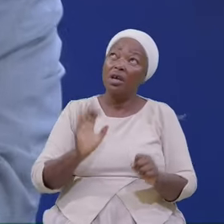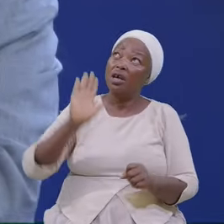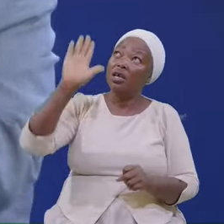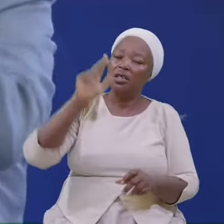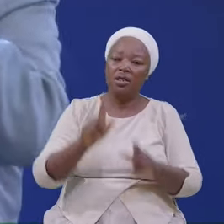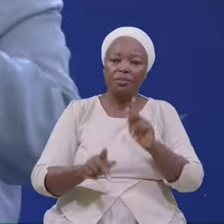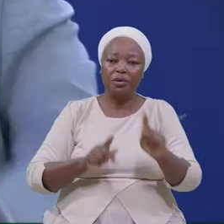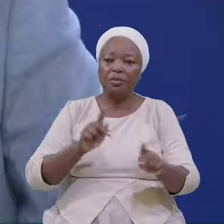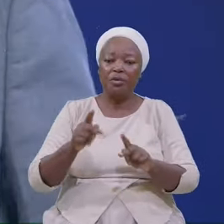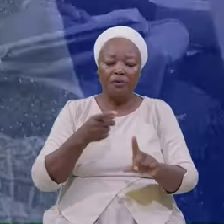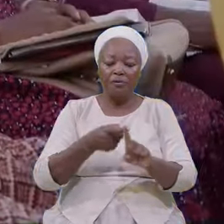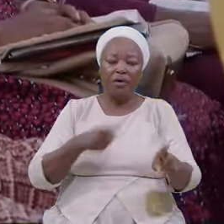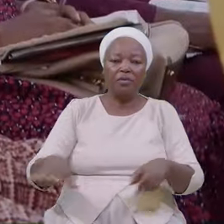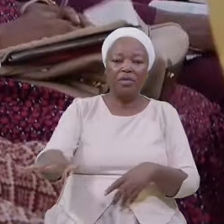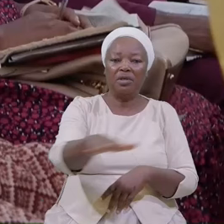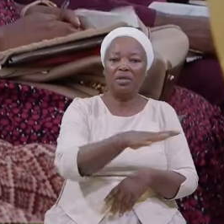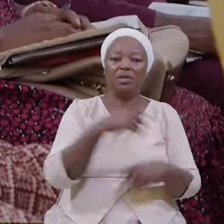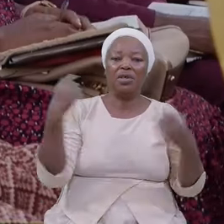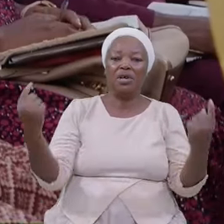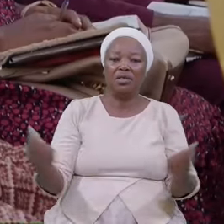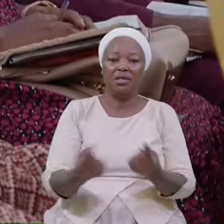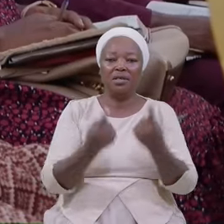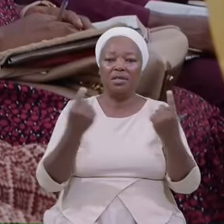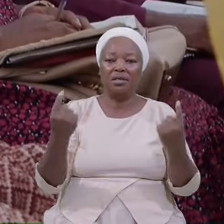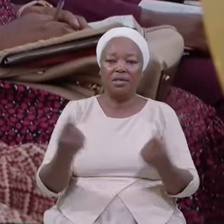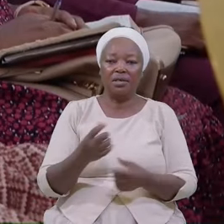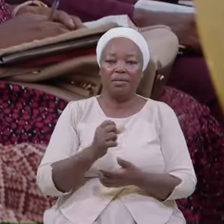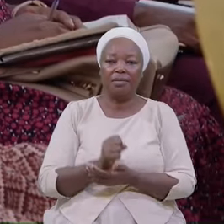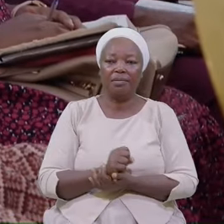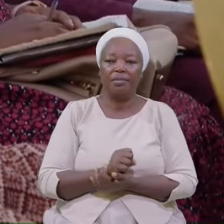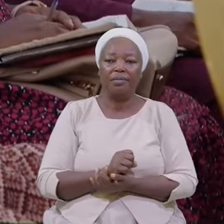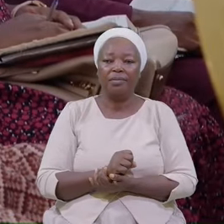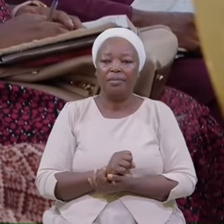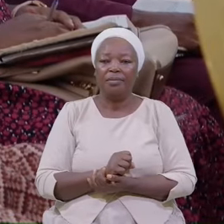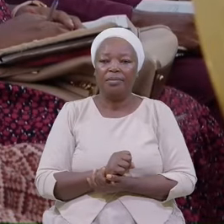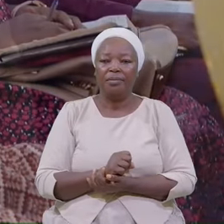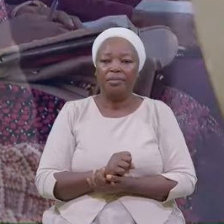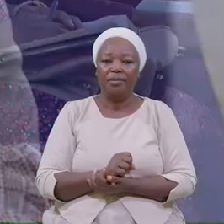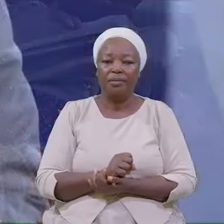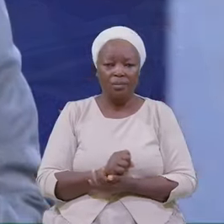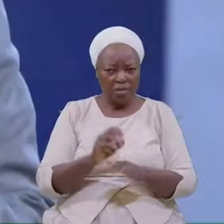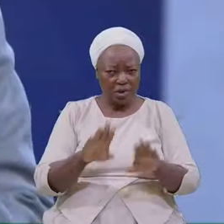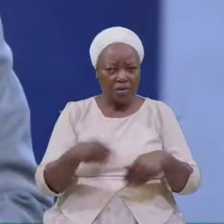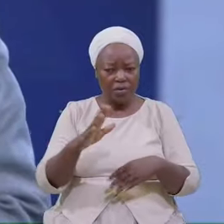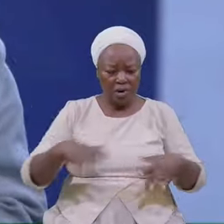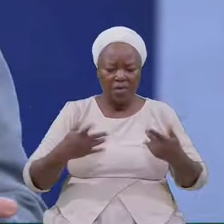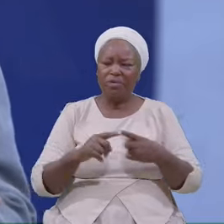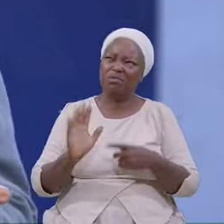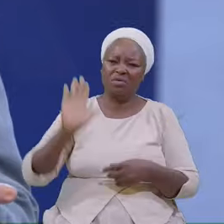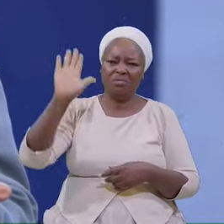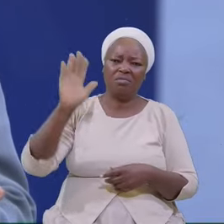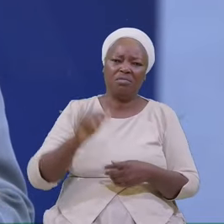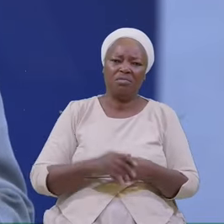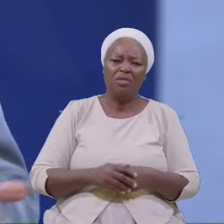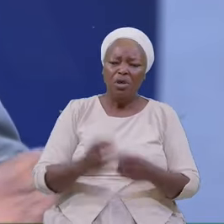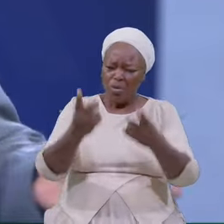people from their sins. Tu l'appelleras Jésus, car c'est lui qui sauvera son peuple de cette péché. Donnez-lui votre vie. Come